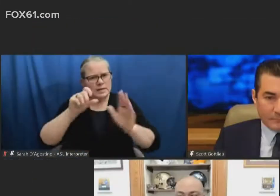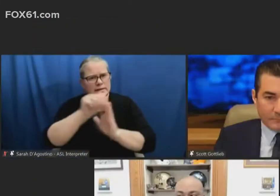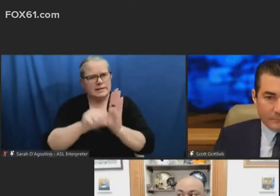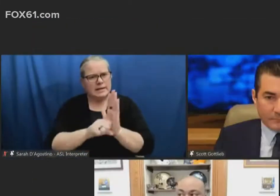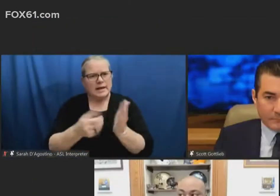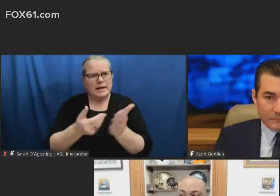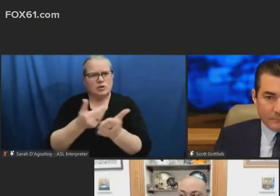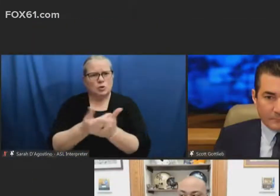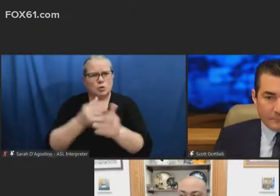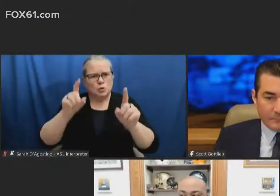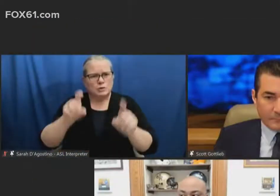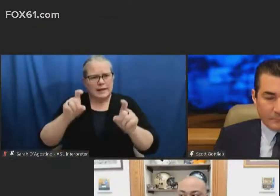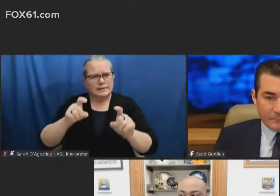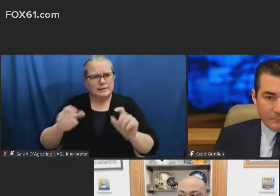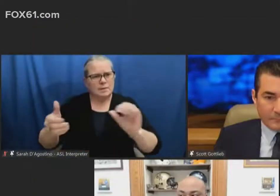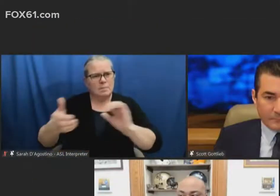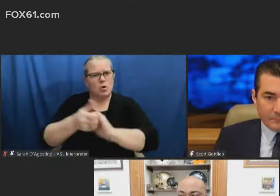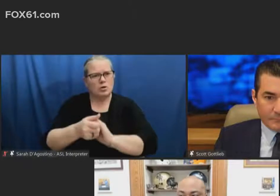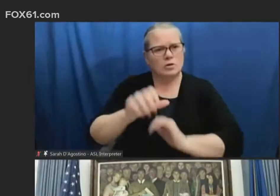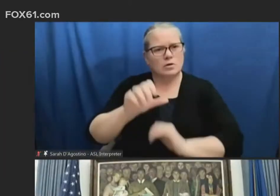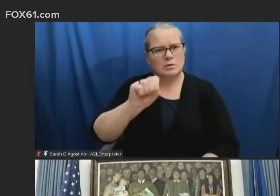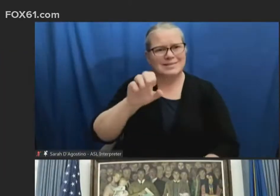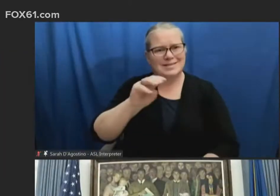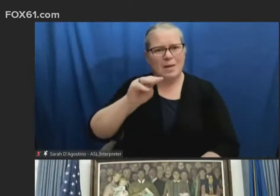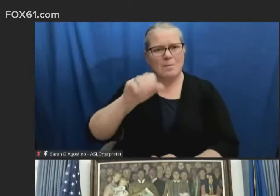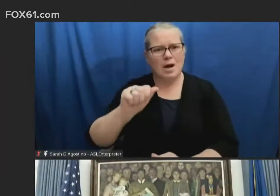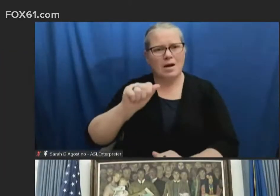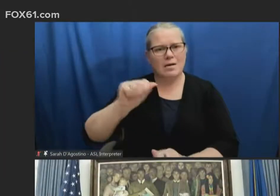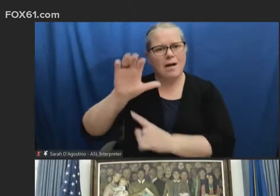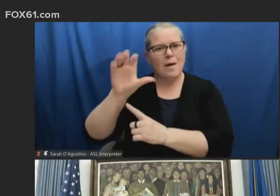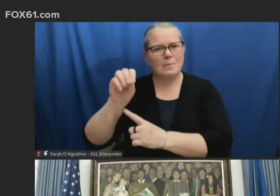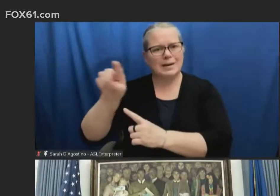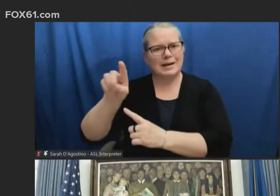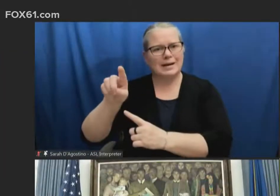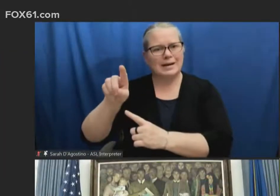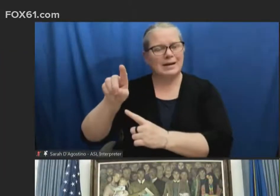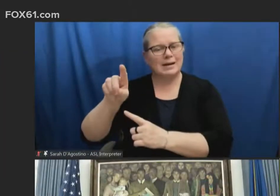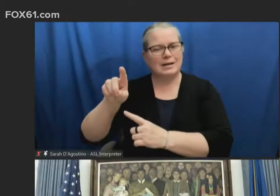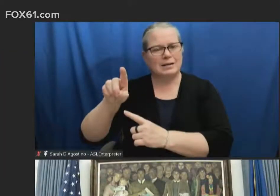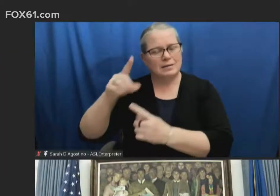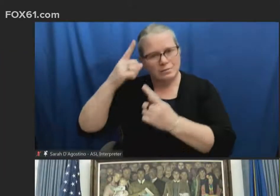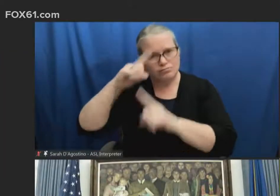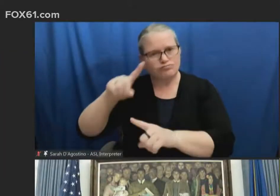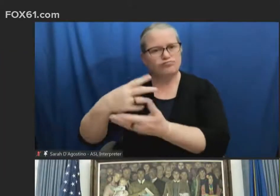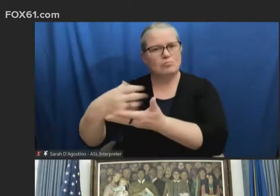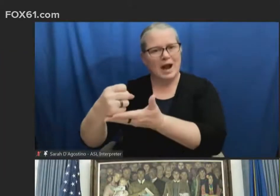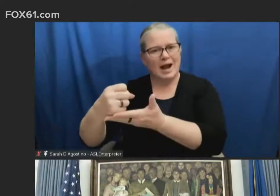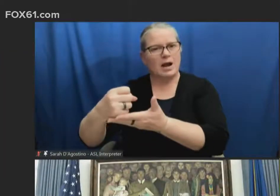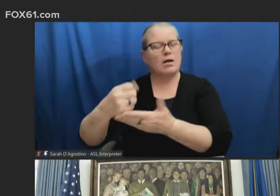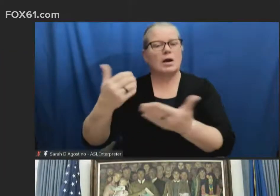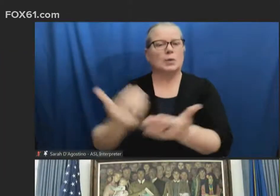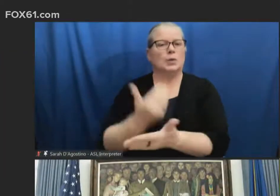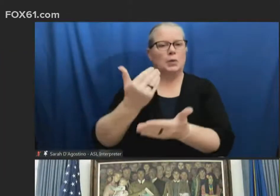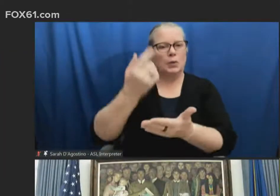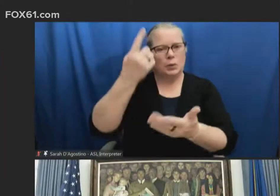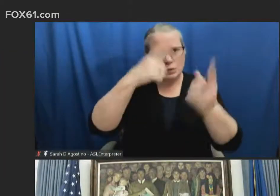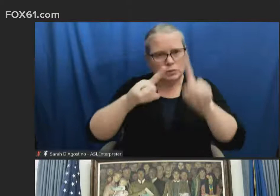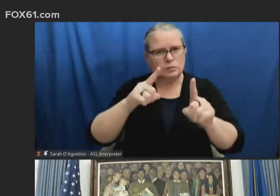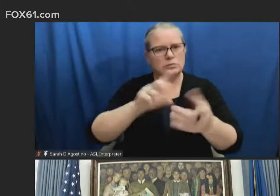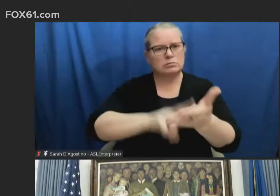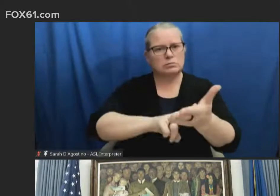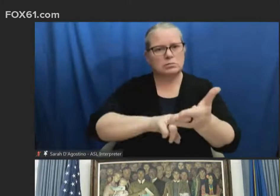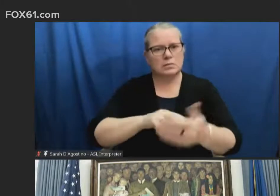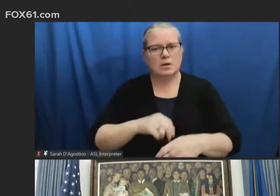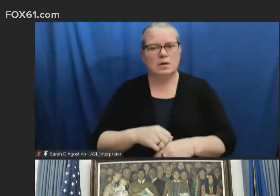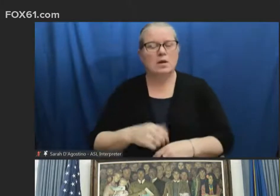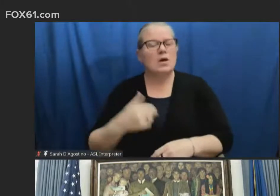replace SEMA. Who is that, and what can you share about the agreement there? It's several different ones, and those agreements are being finalized. So we'll share the